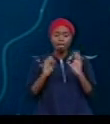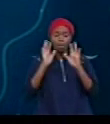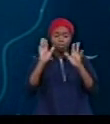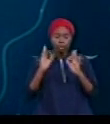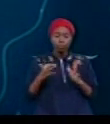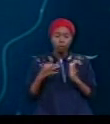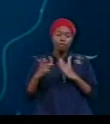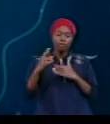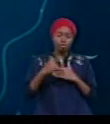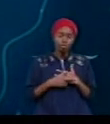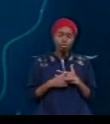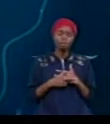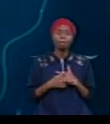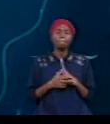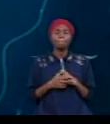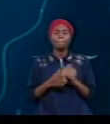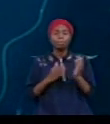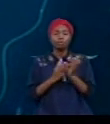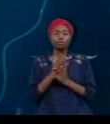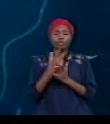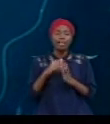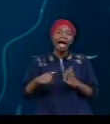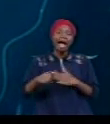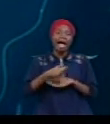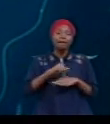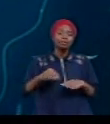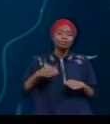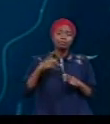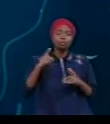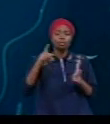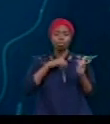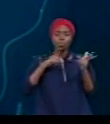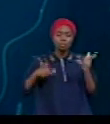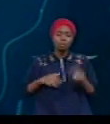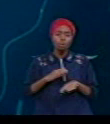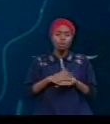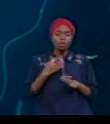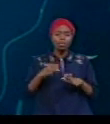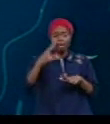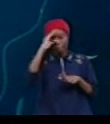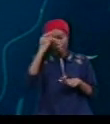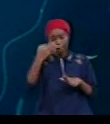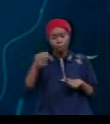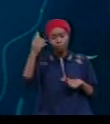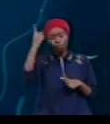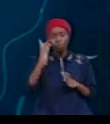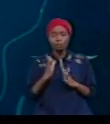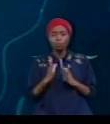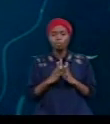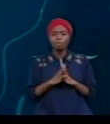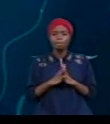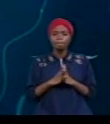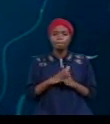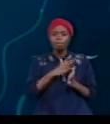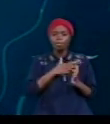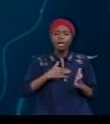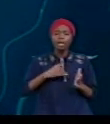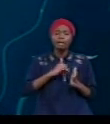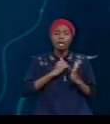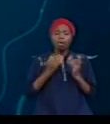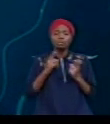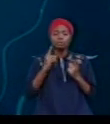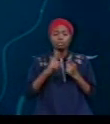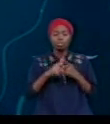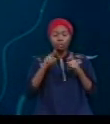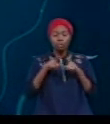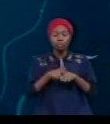restoration, through the anointing of the Lord upon the man of God. And I want you to also remember